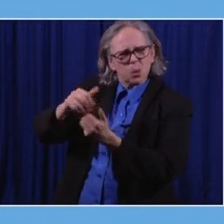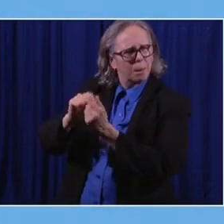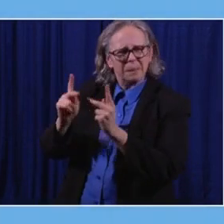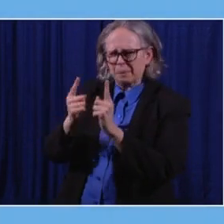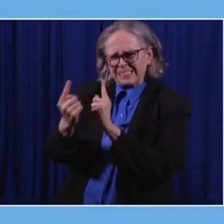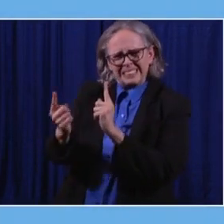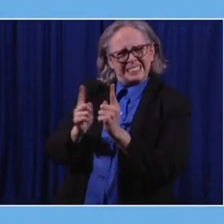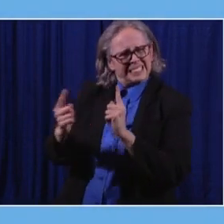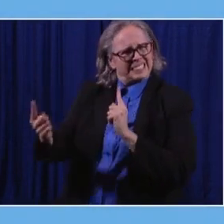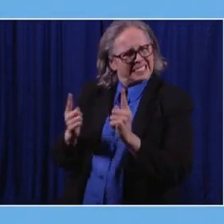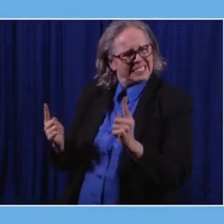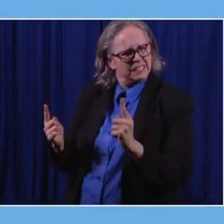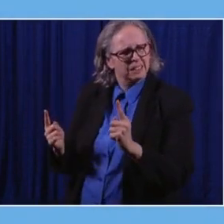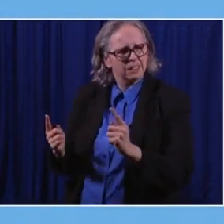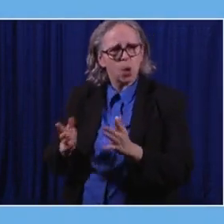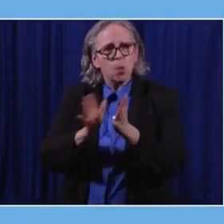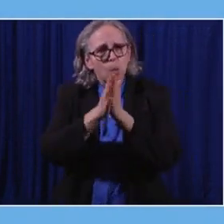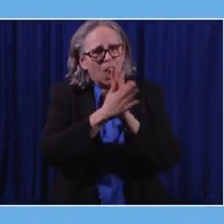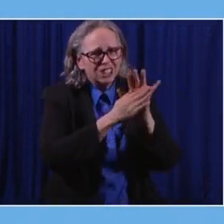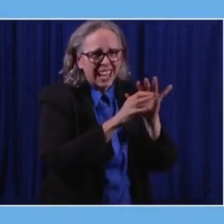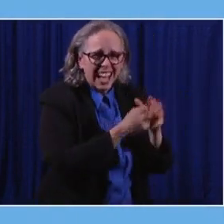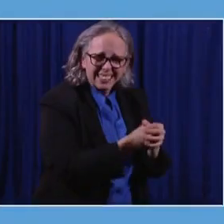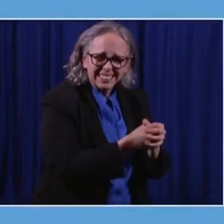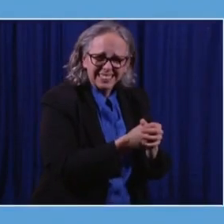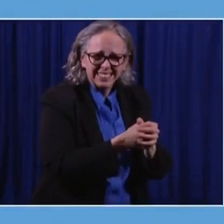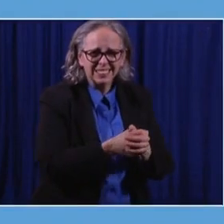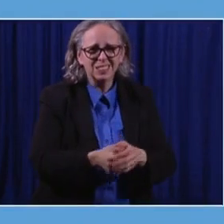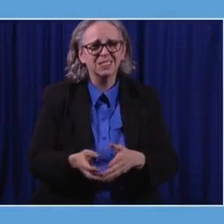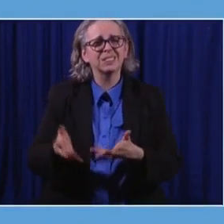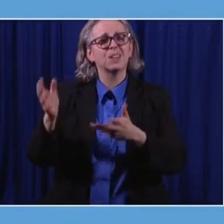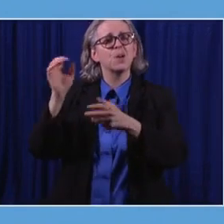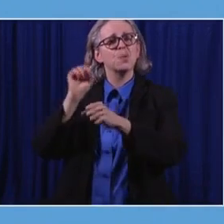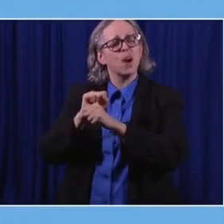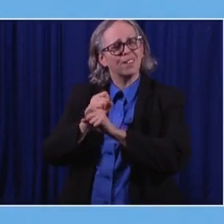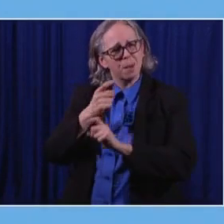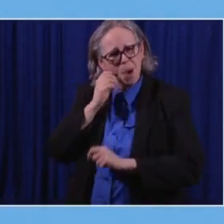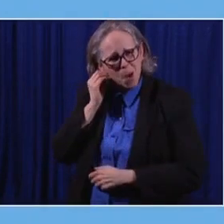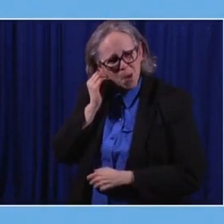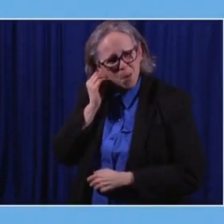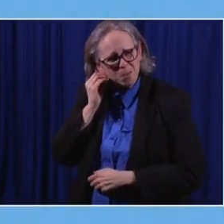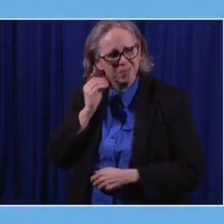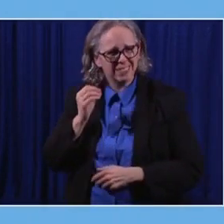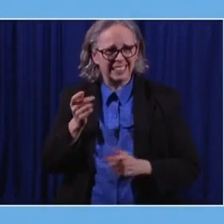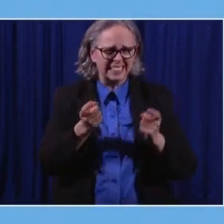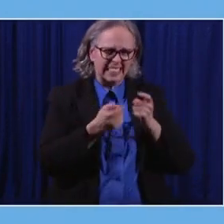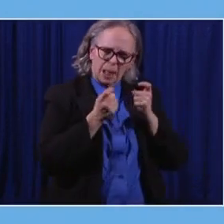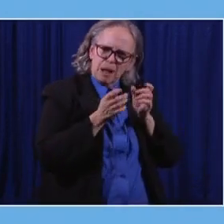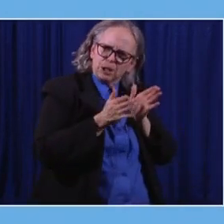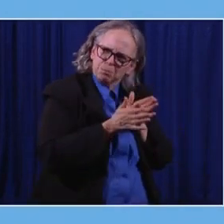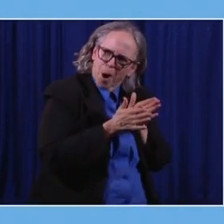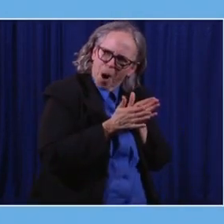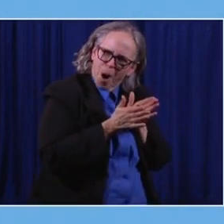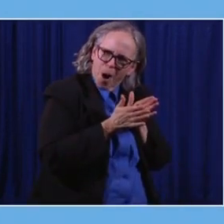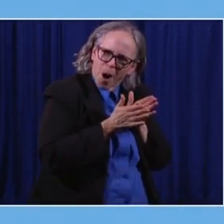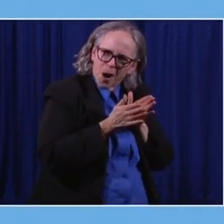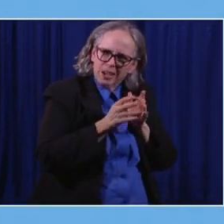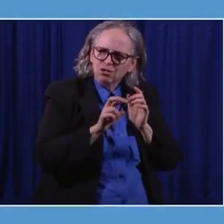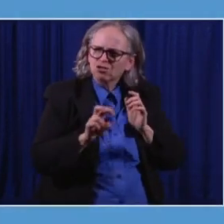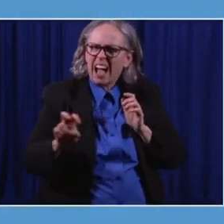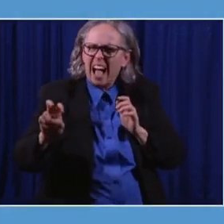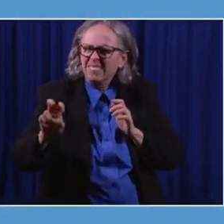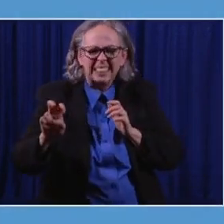distancing. Wash your hands. Continue to work from home. Keep your celebrations small. Limit your travels and don't eat or drink with anyone outside your